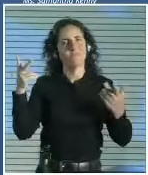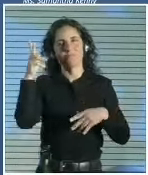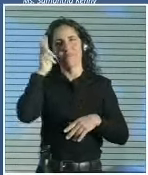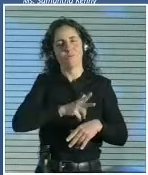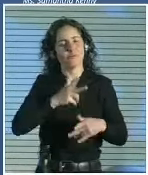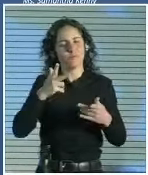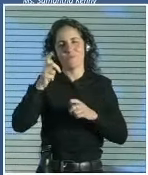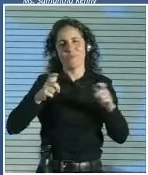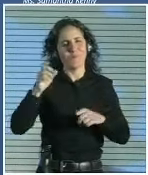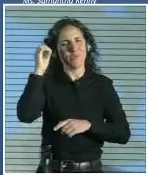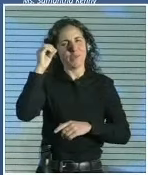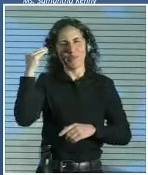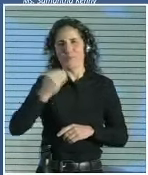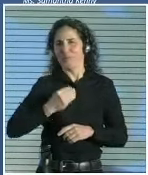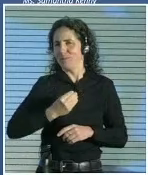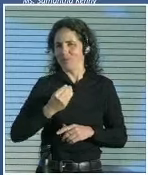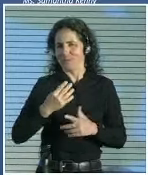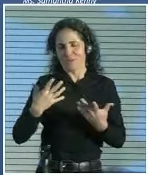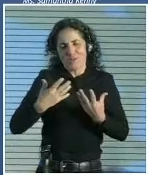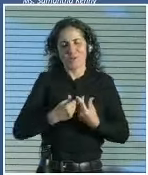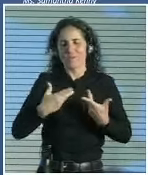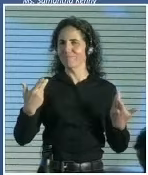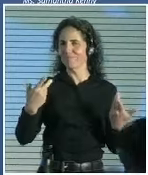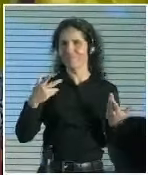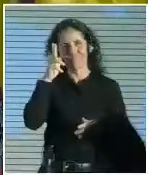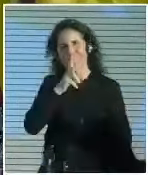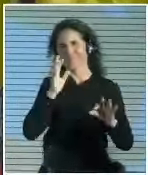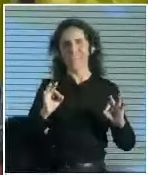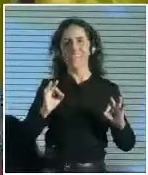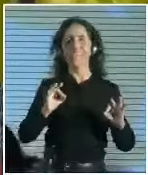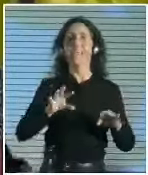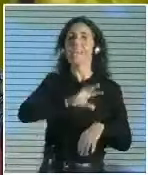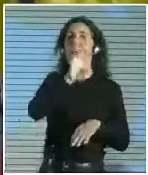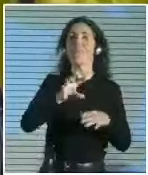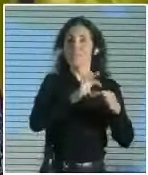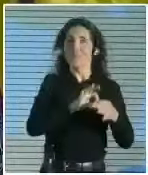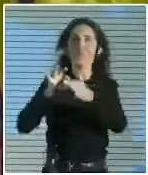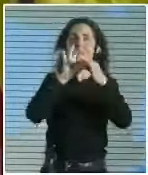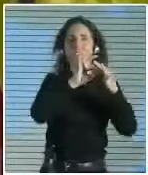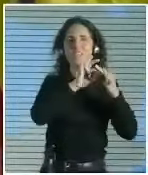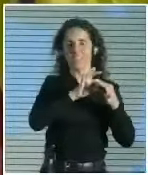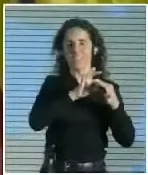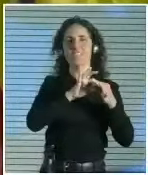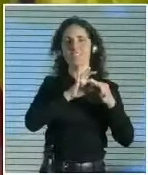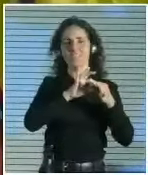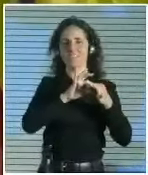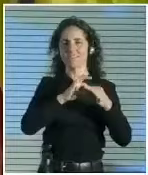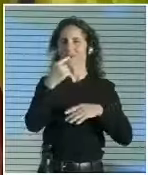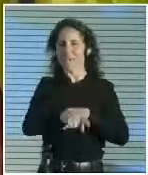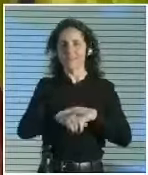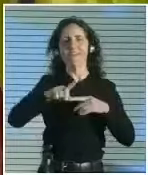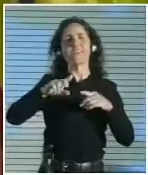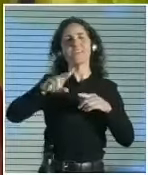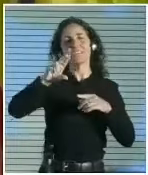me. Actually, the UN, the United Nations, is in the panel. We have public sector in the panel, private sector,